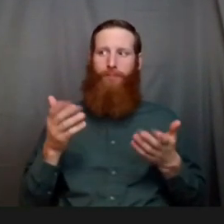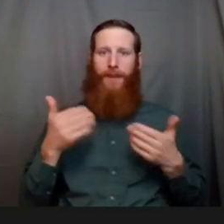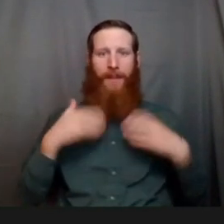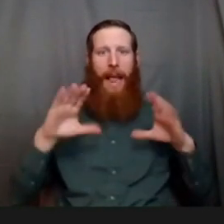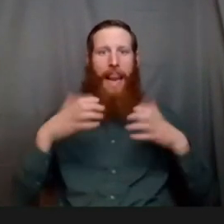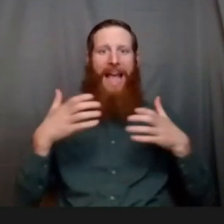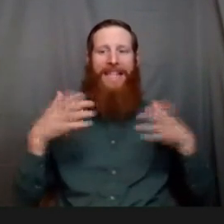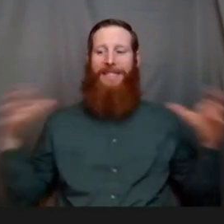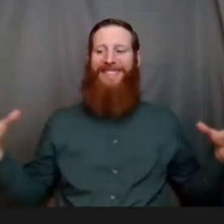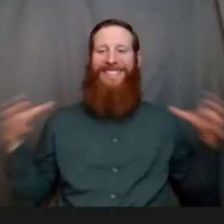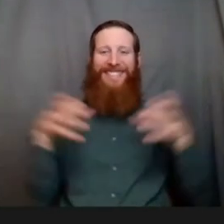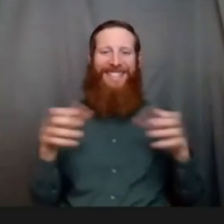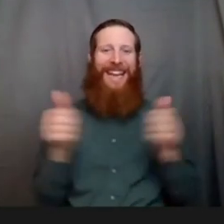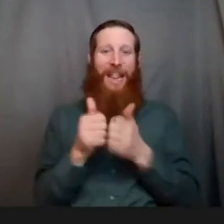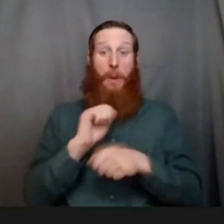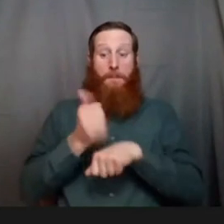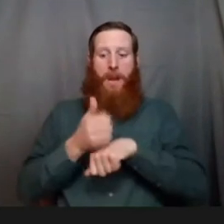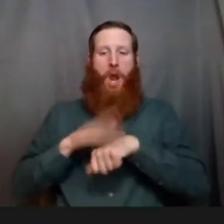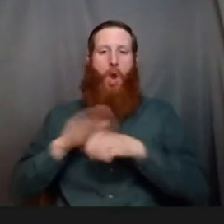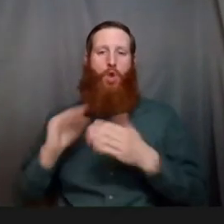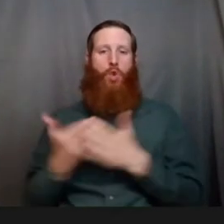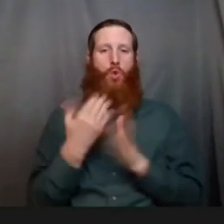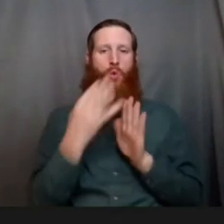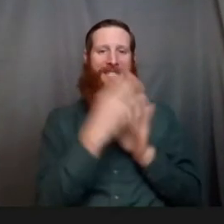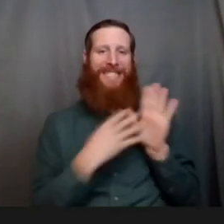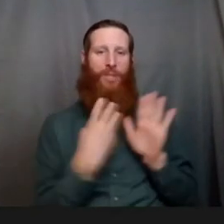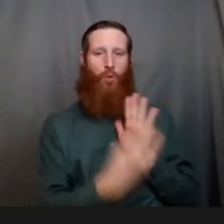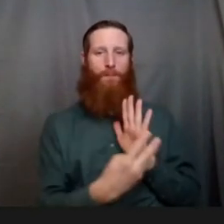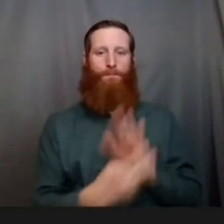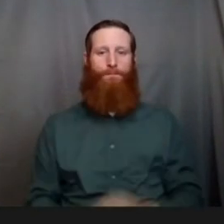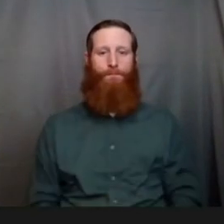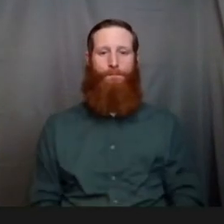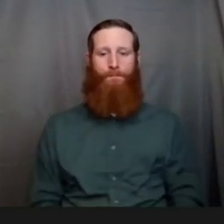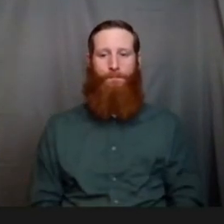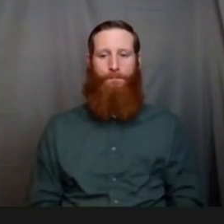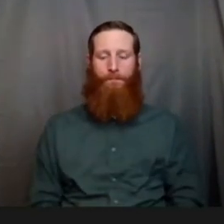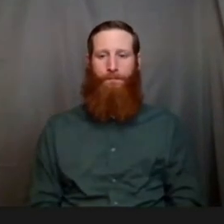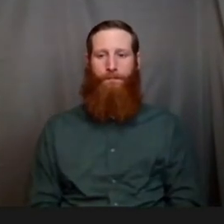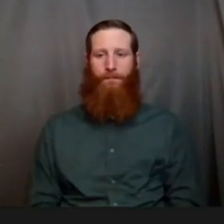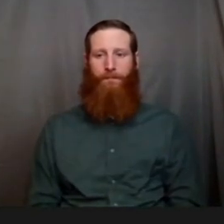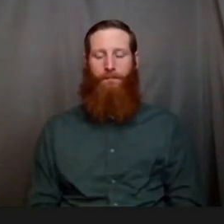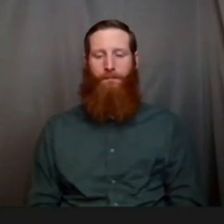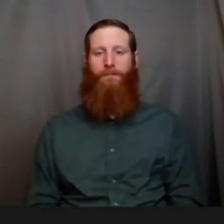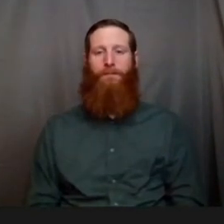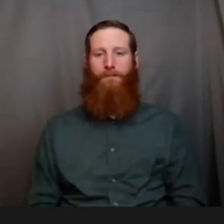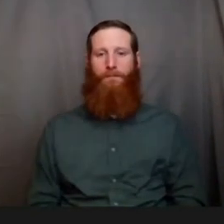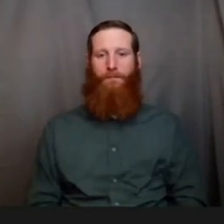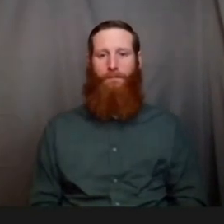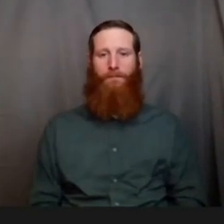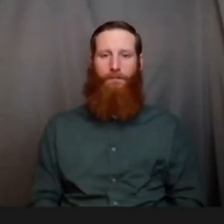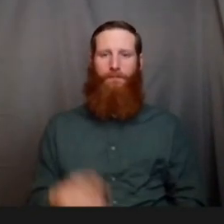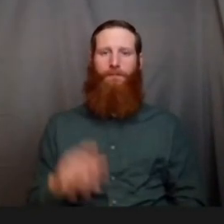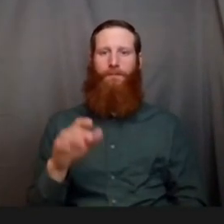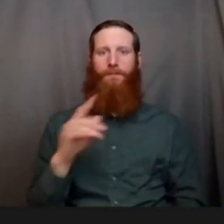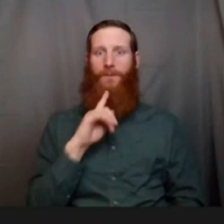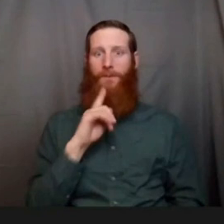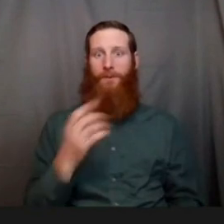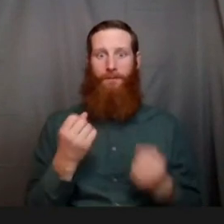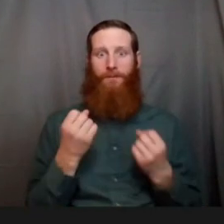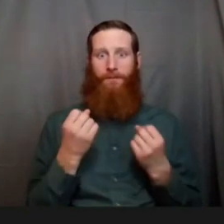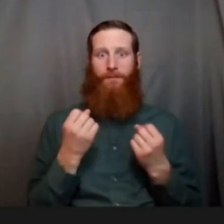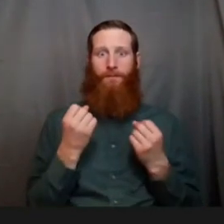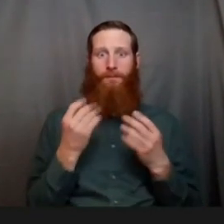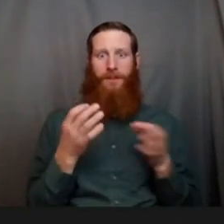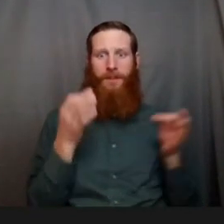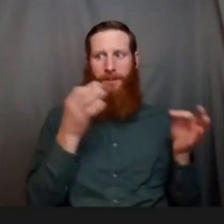their new schedules. Yeah, and that's why, I mean, these decisions are really gut-wrenching at times, and we get that. But